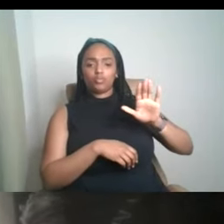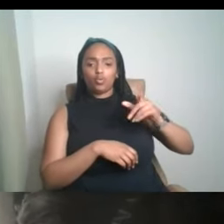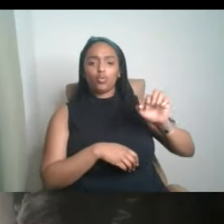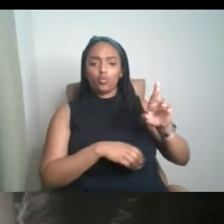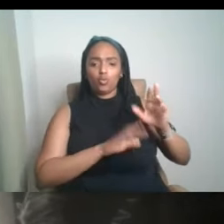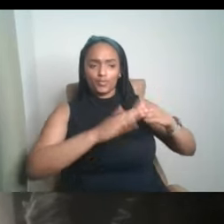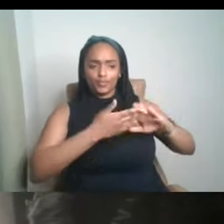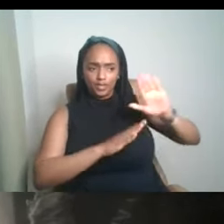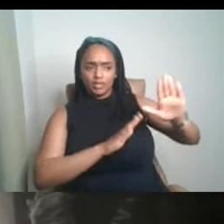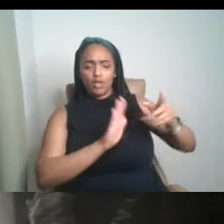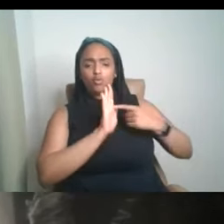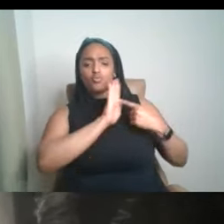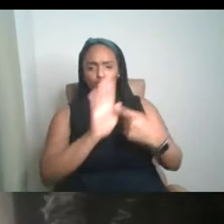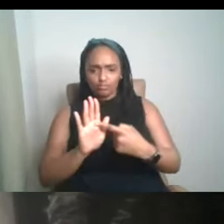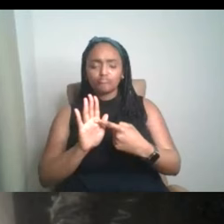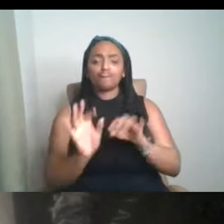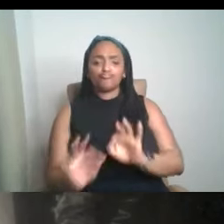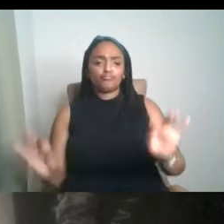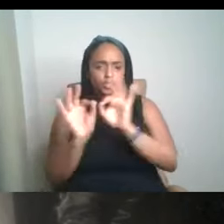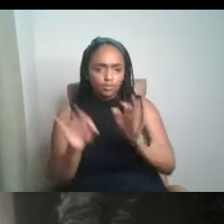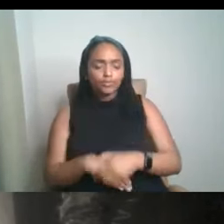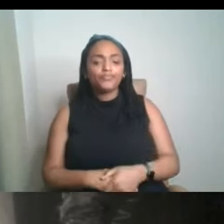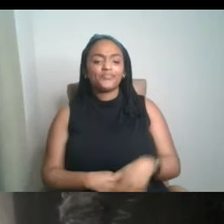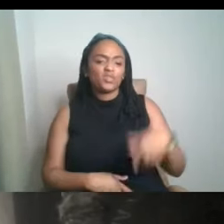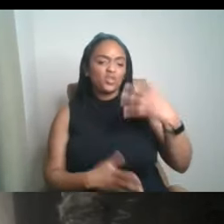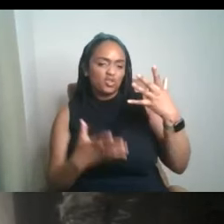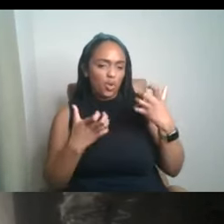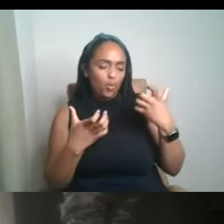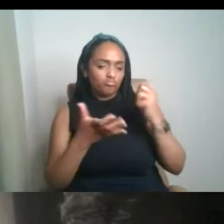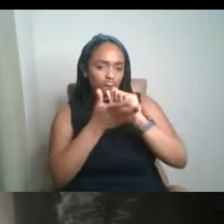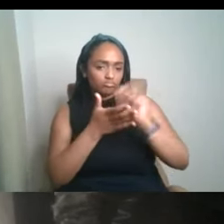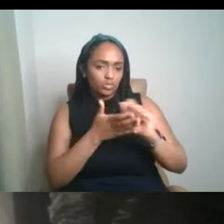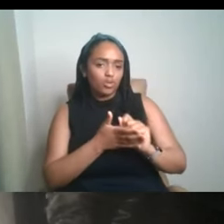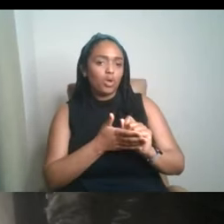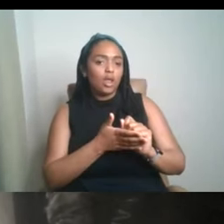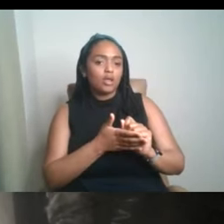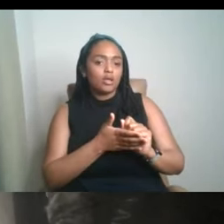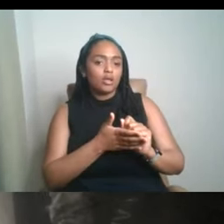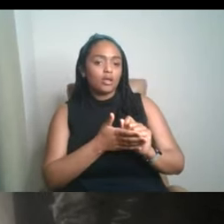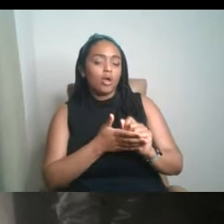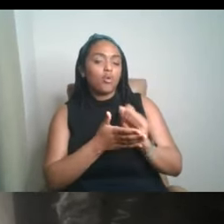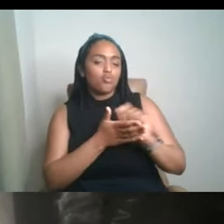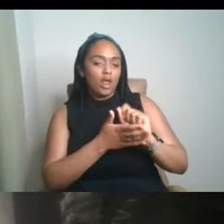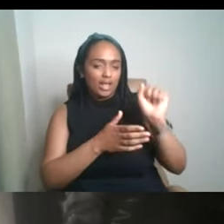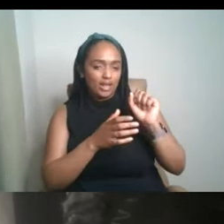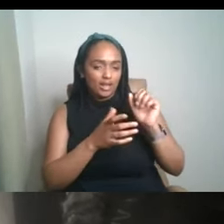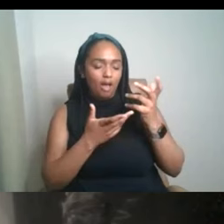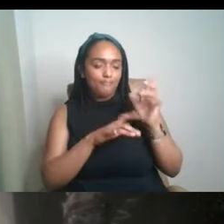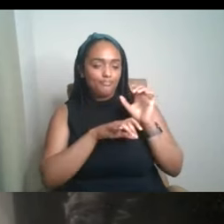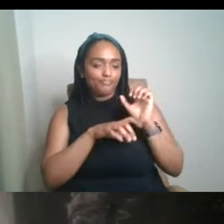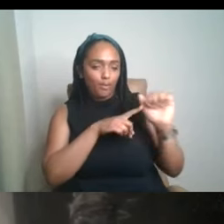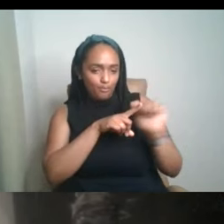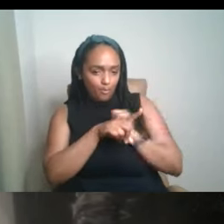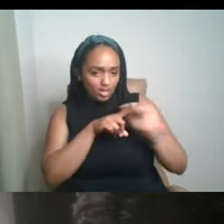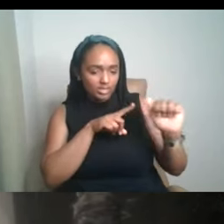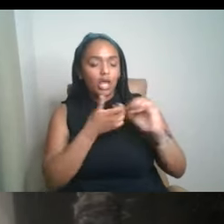a writing prompt about how we police our own bodies, because I think that like to empathize with others, we have to empathize with ourselves first.